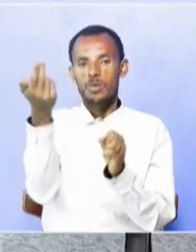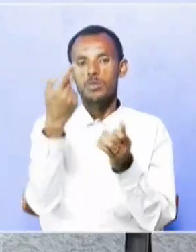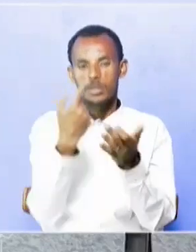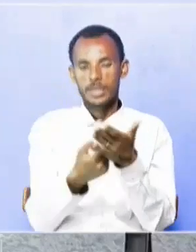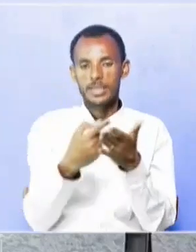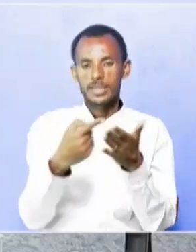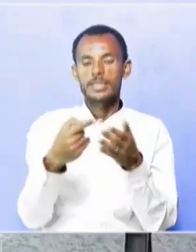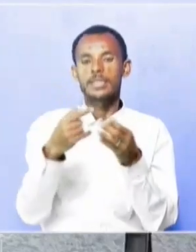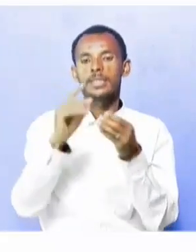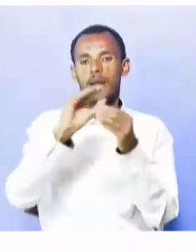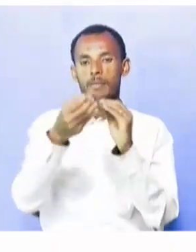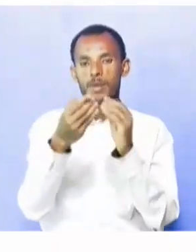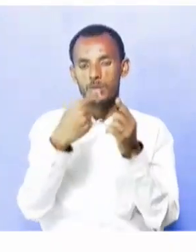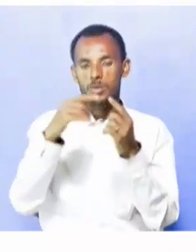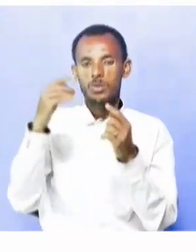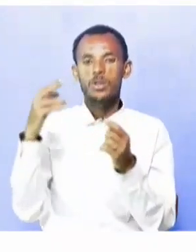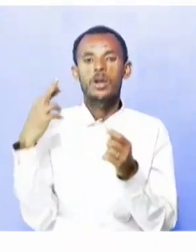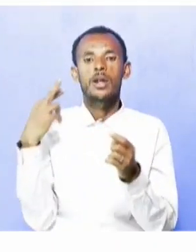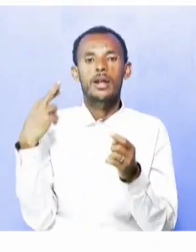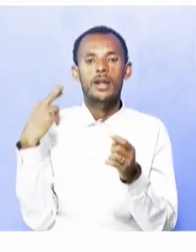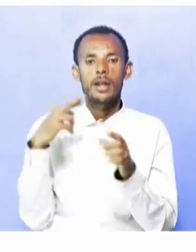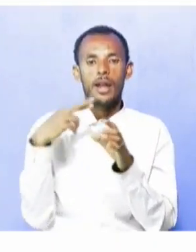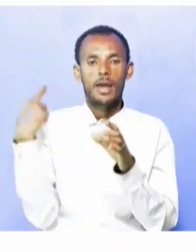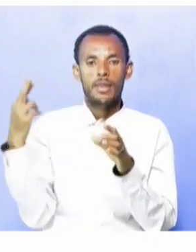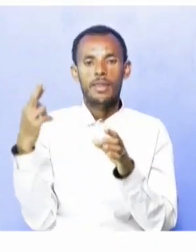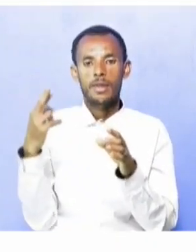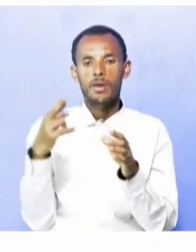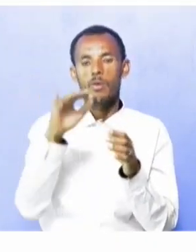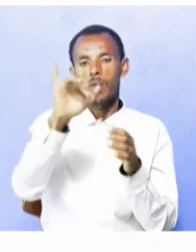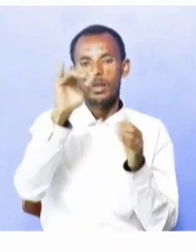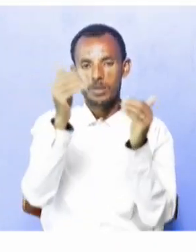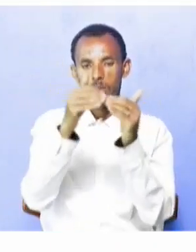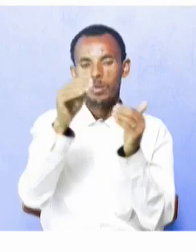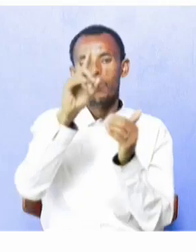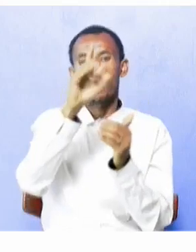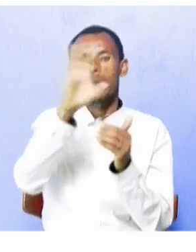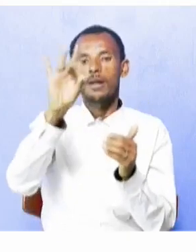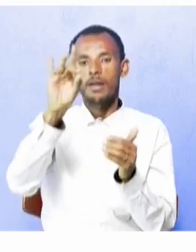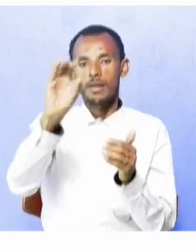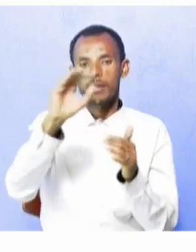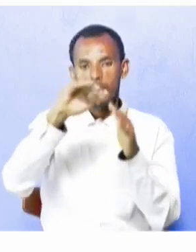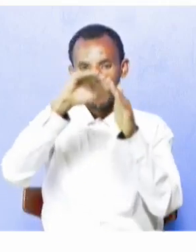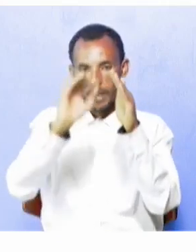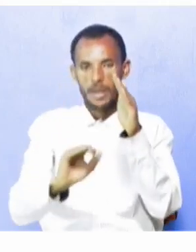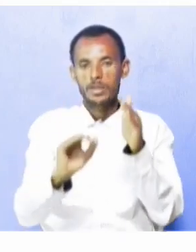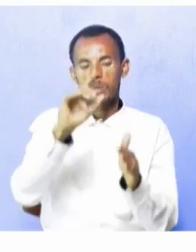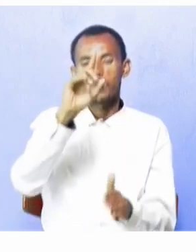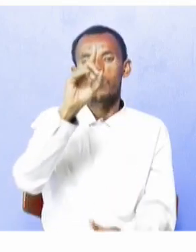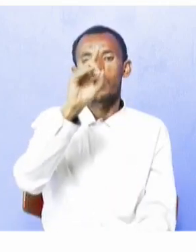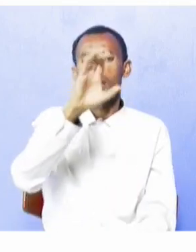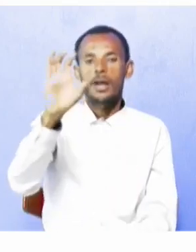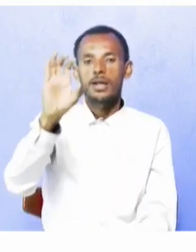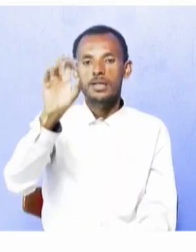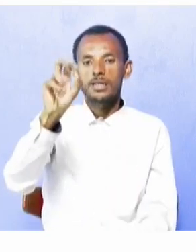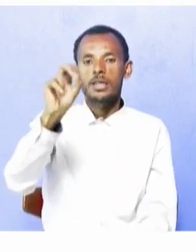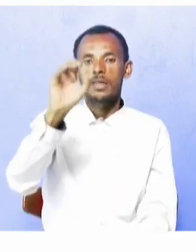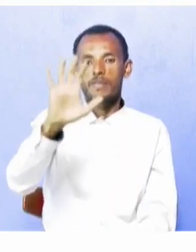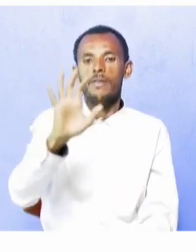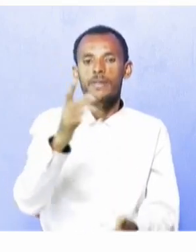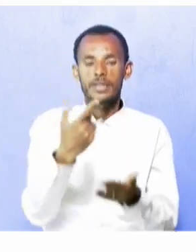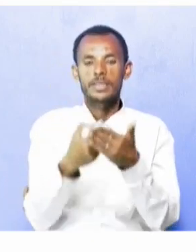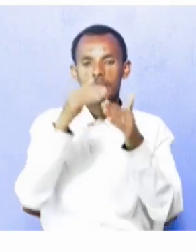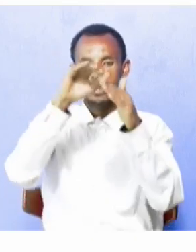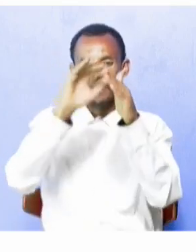to the right, then y becomes 180 degree minus 135 degree. And this